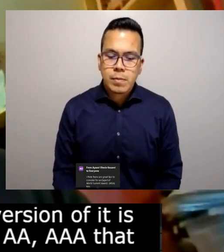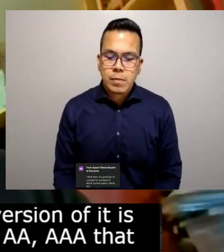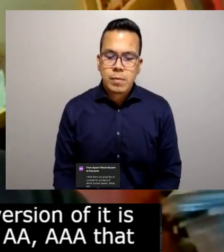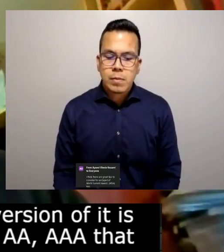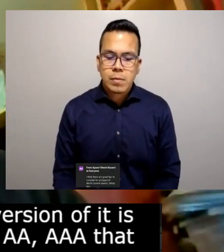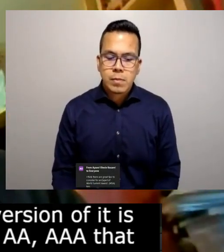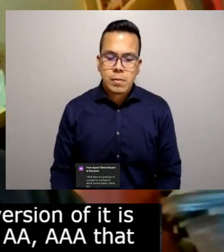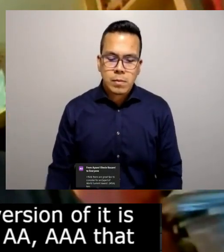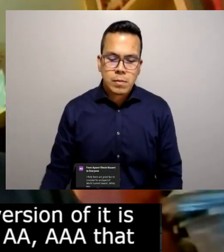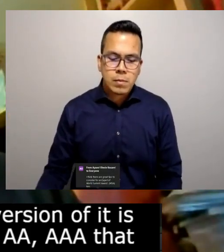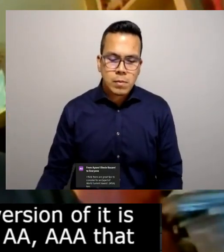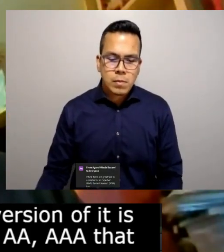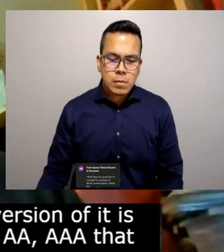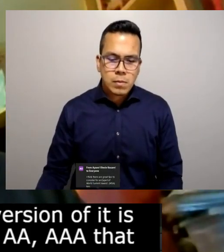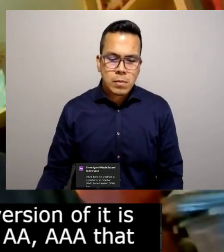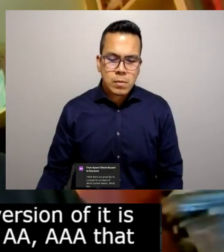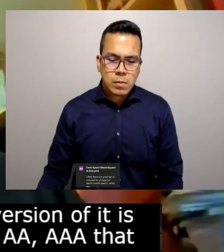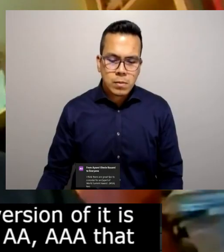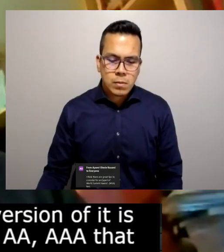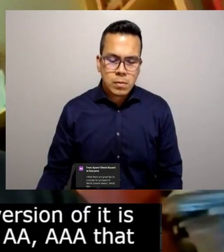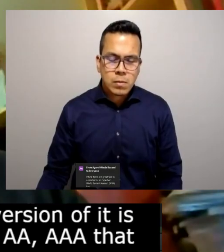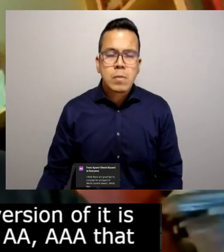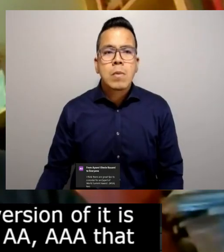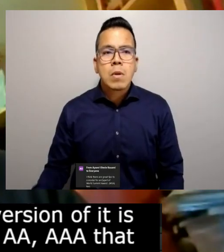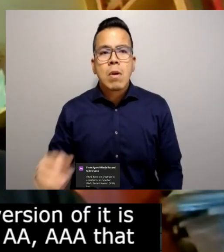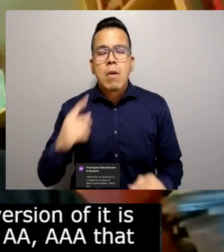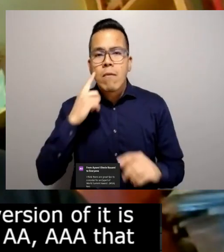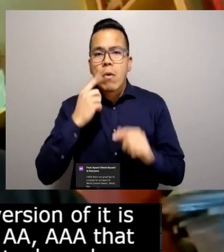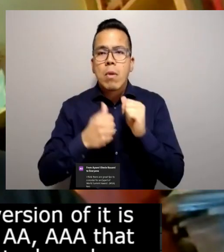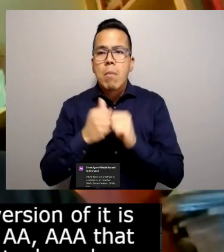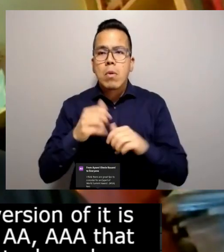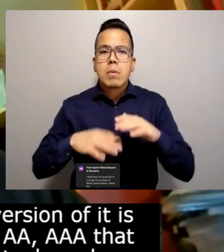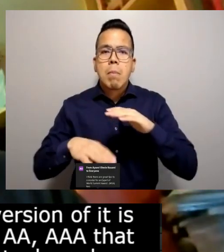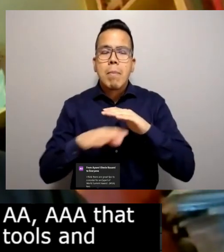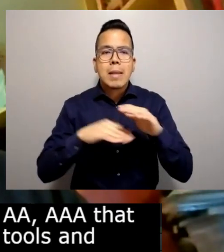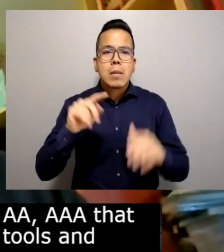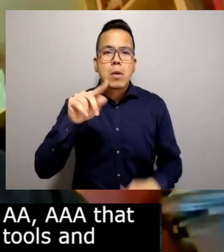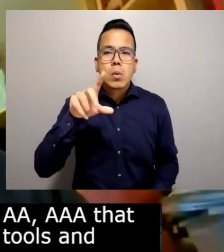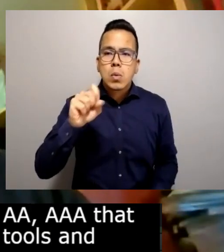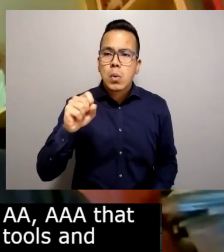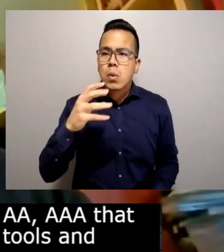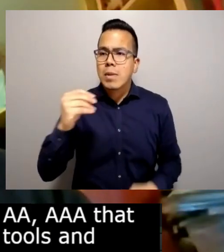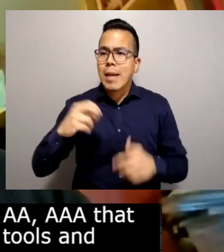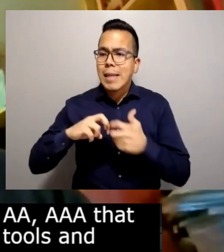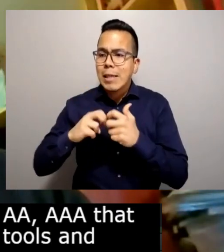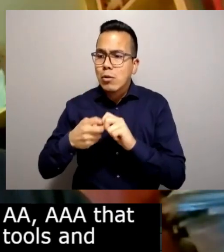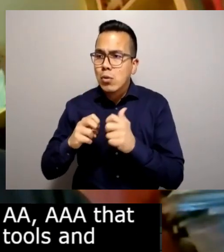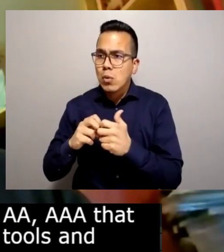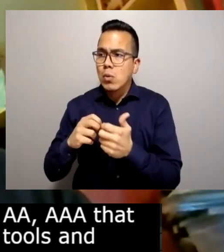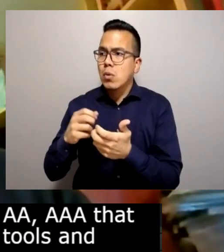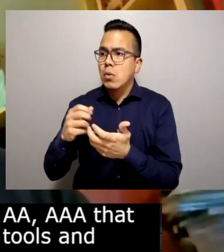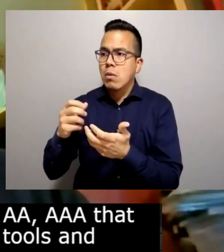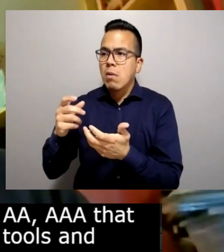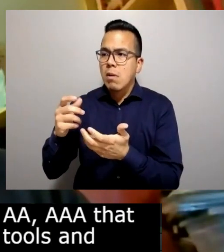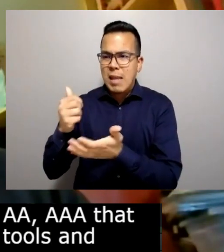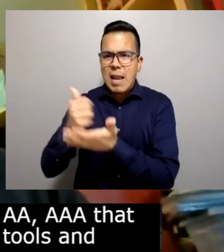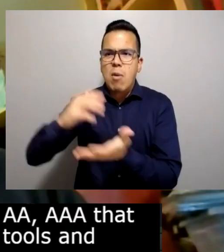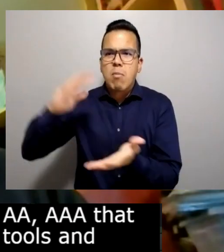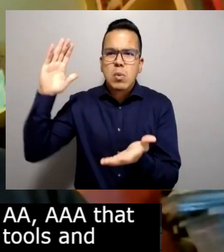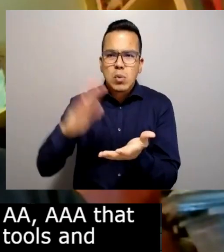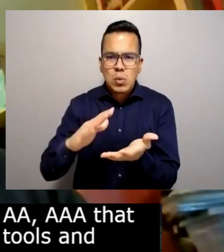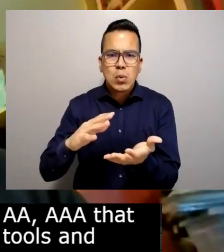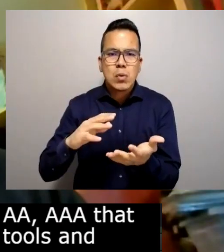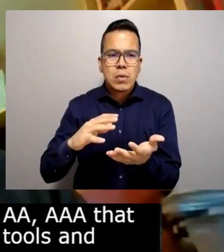includes tools and issues that affect the broadest number of people.